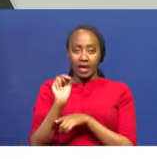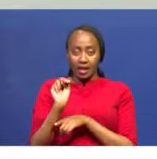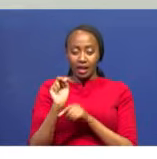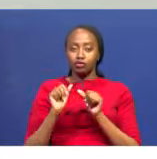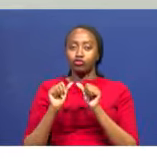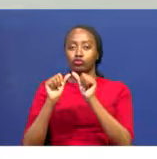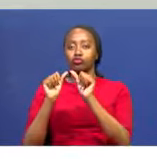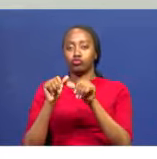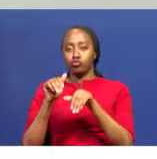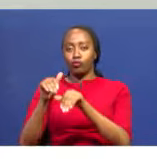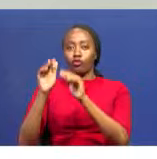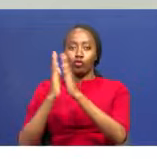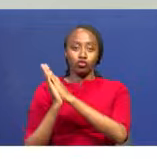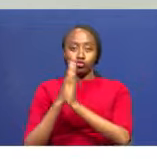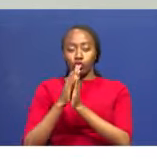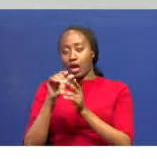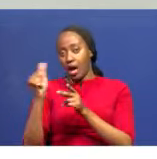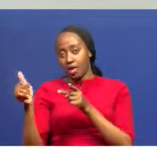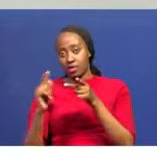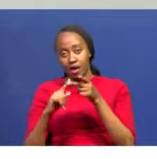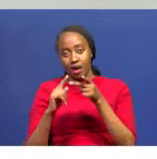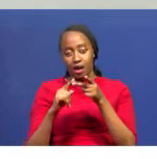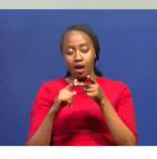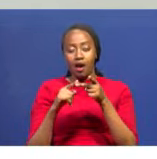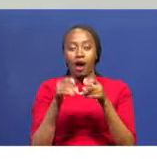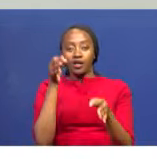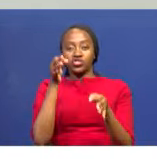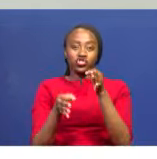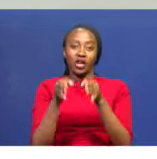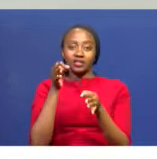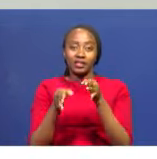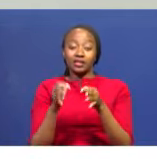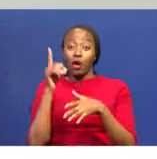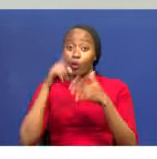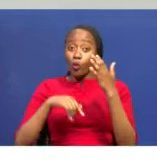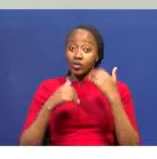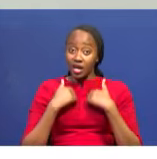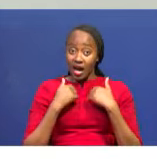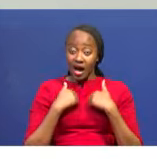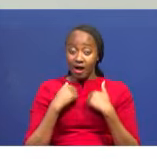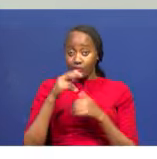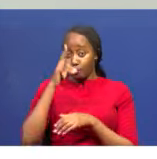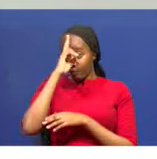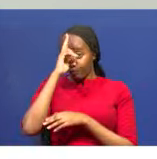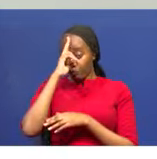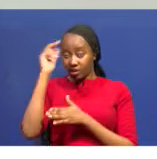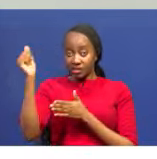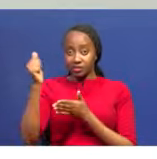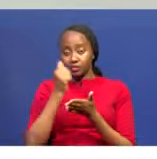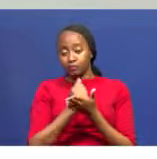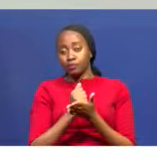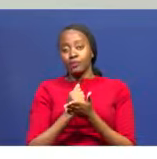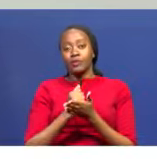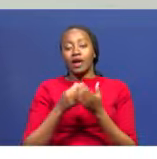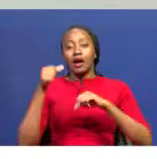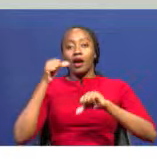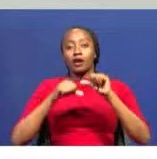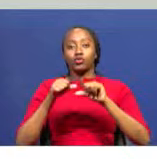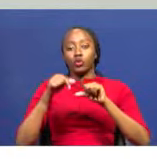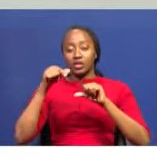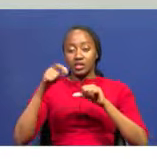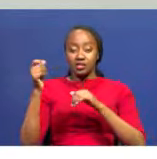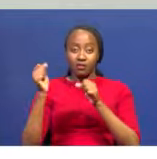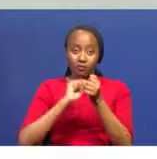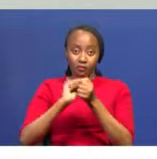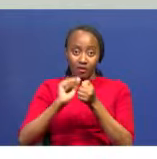Also, another developments from the corridors of justice that we're keeping an eye on is that now the police recruitment exercise scheduled for this Friday will